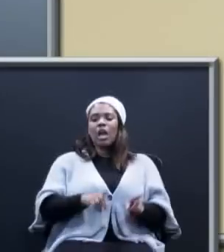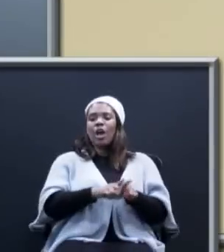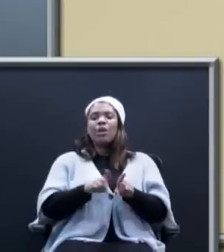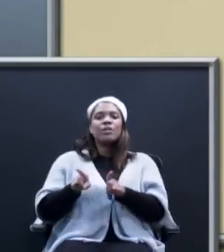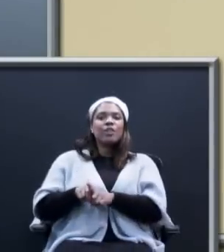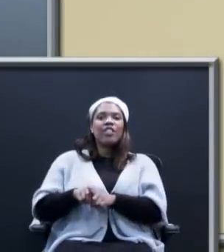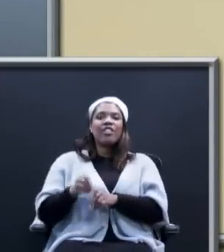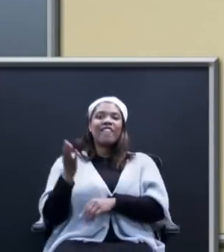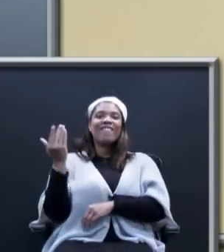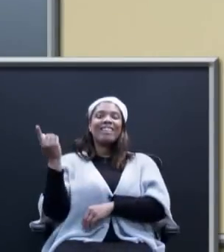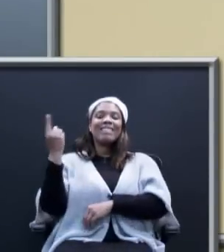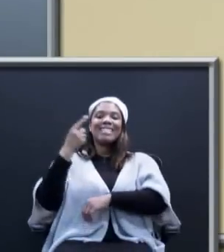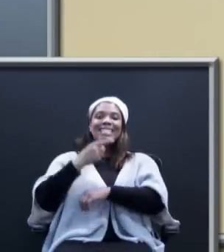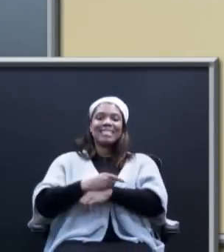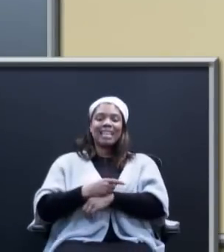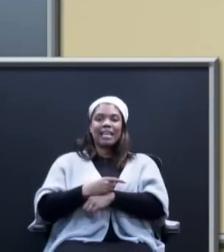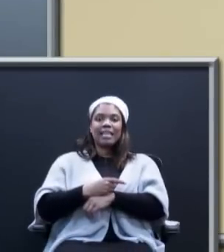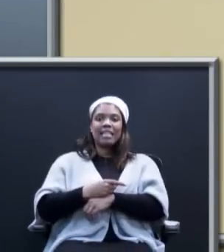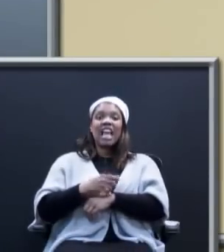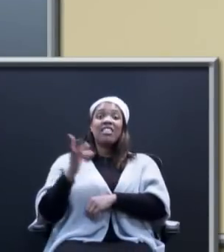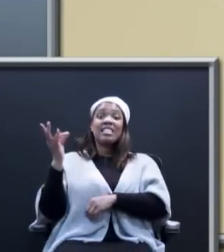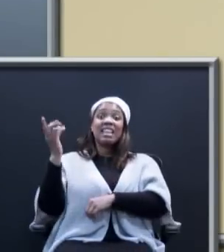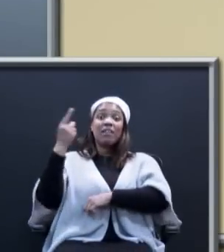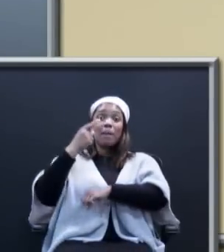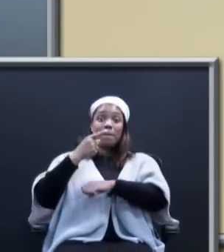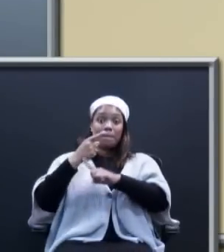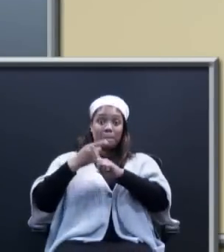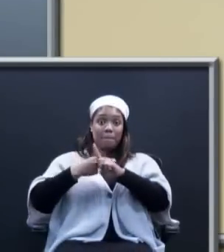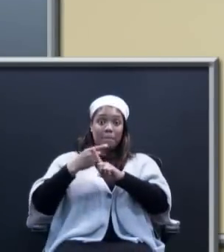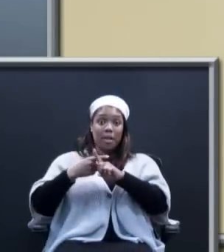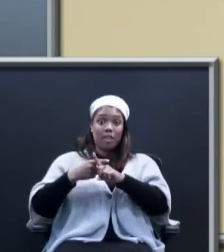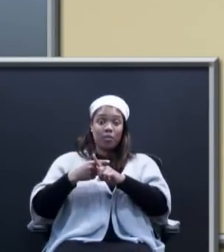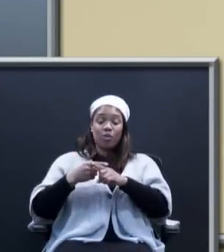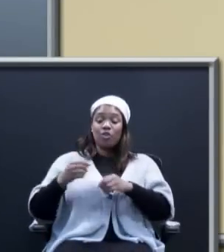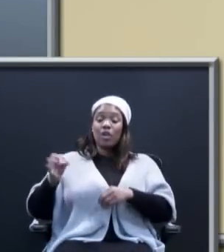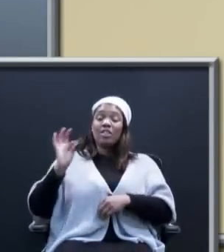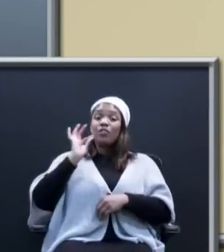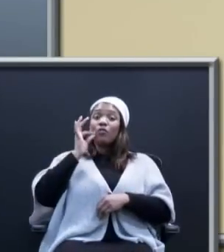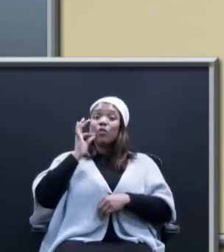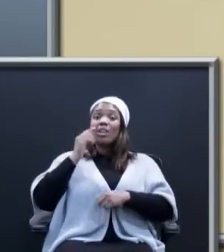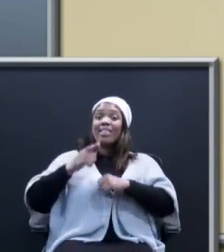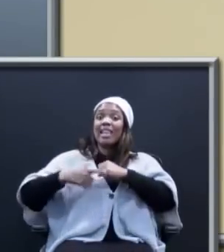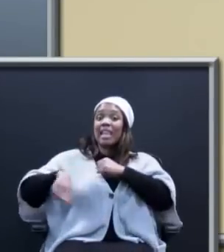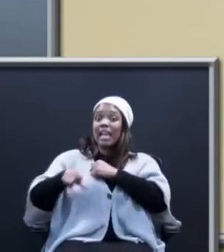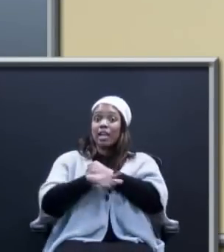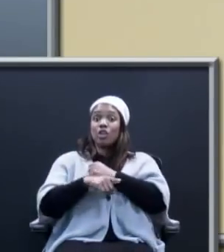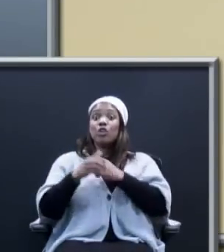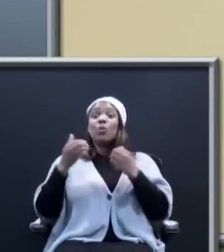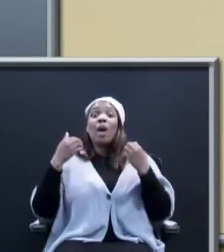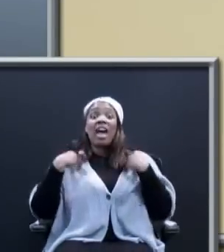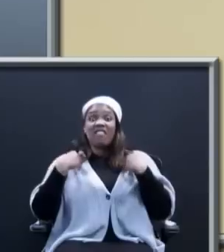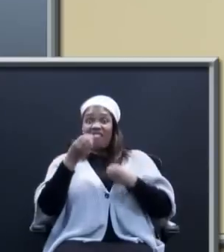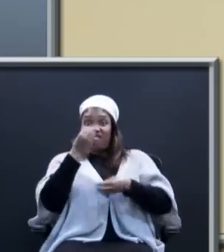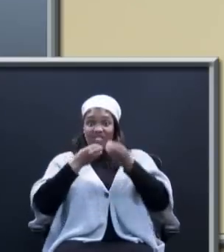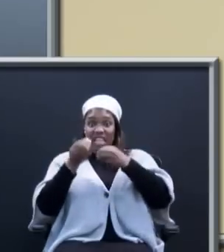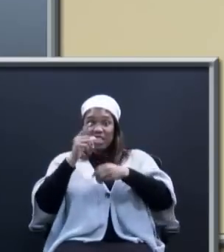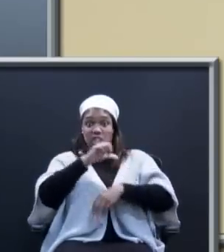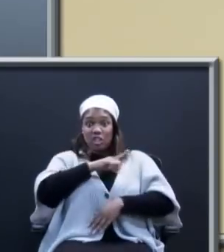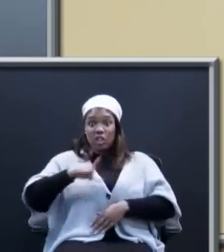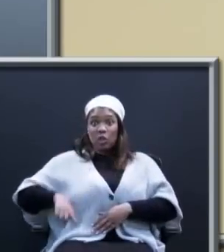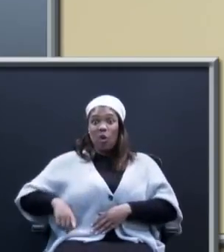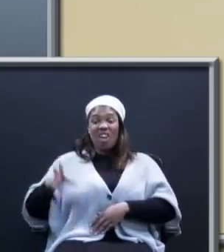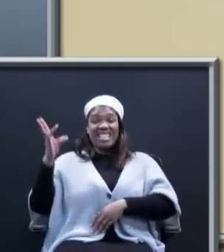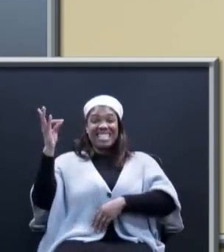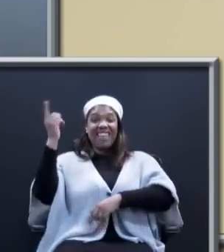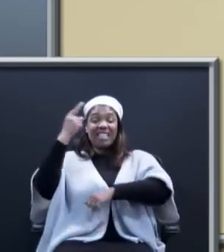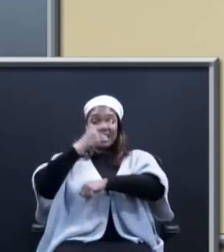15th day of the seventh month, when ye have gathered in the fruit of the land, ye shall keep a feast unto the Lord 7 days. Uh-huh. On the